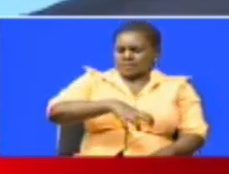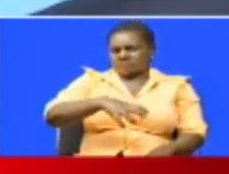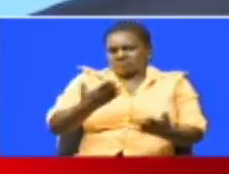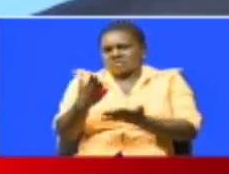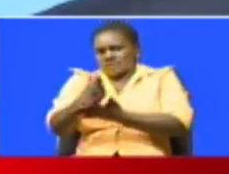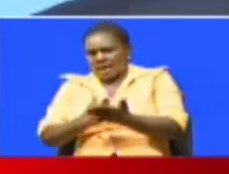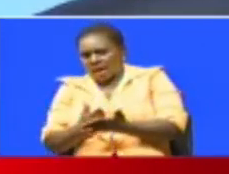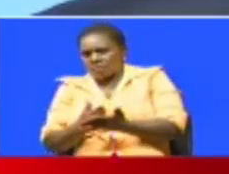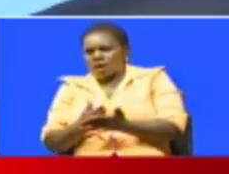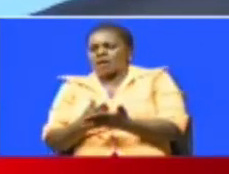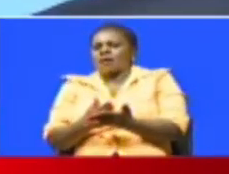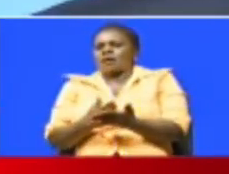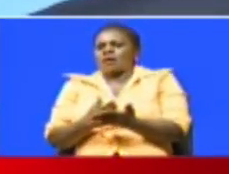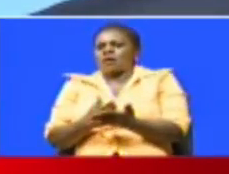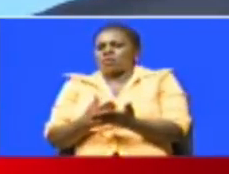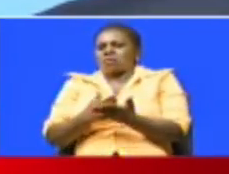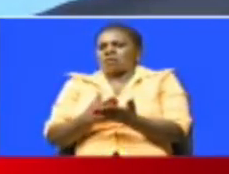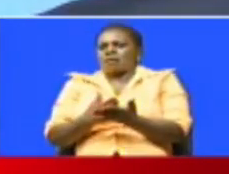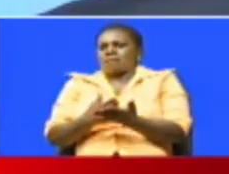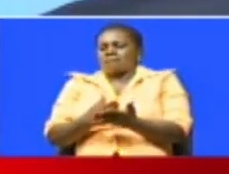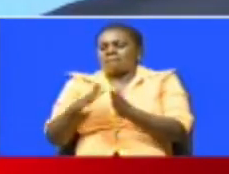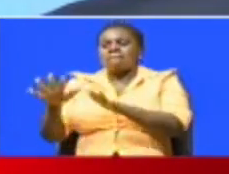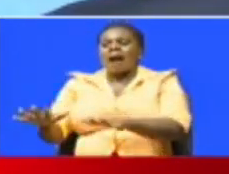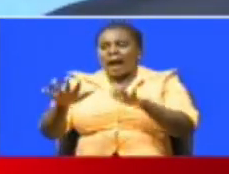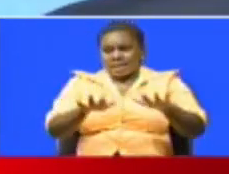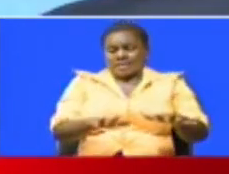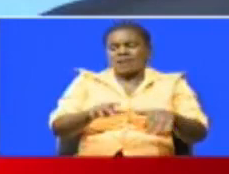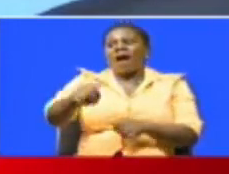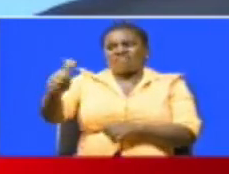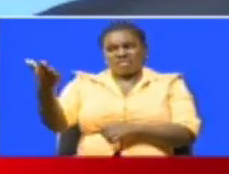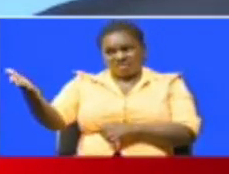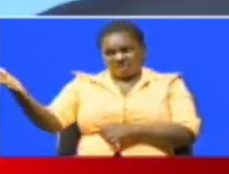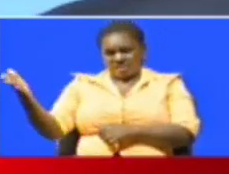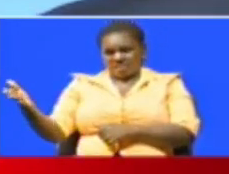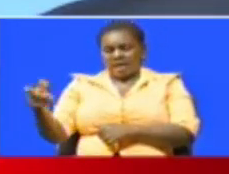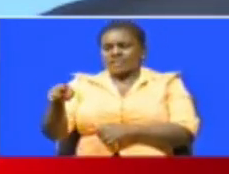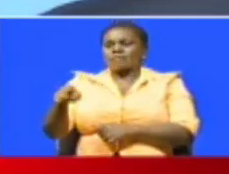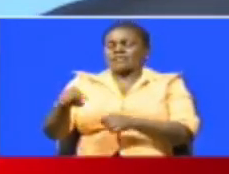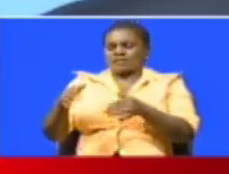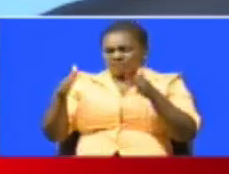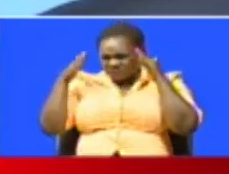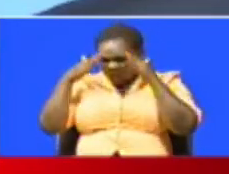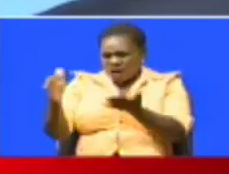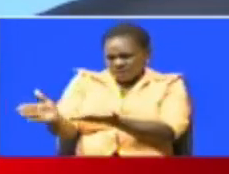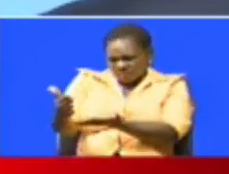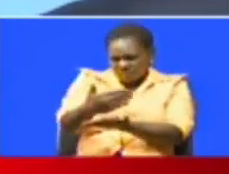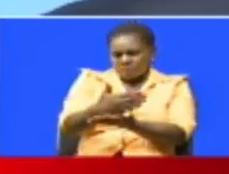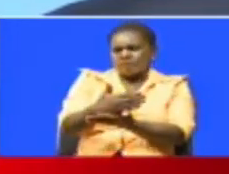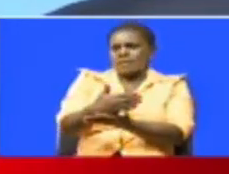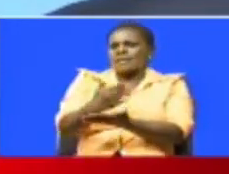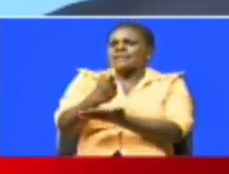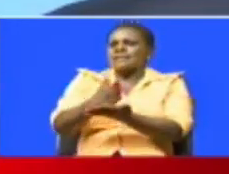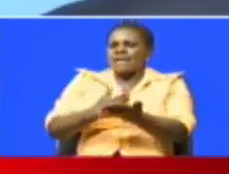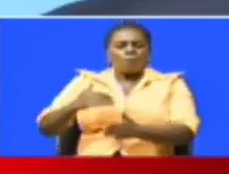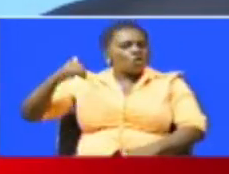certain garbage, certain markets, open air markets, who have committed to this cause. And some of them have